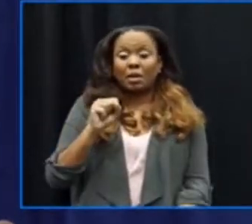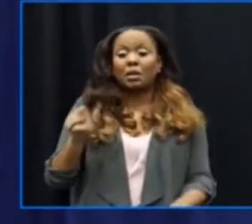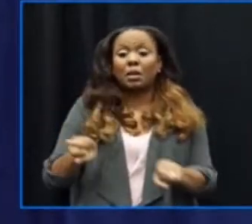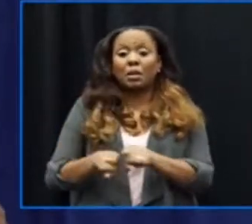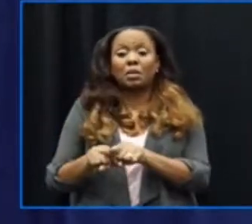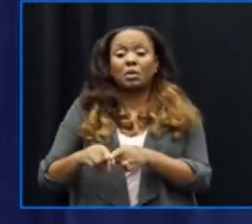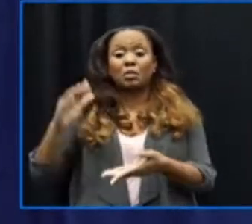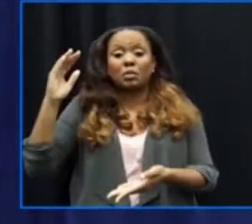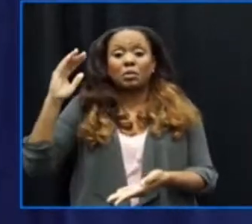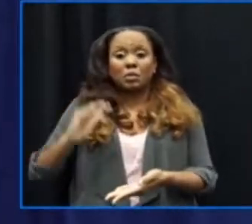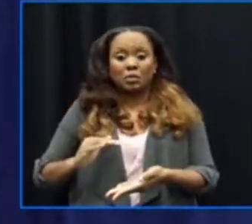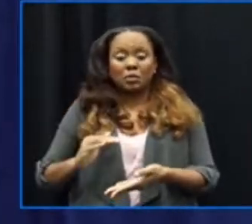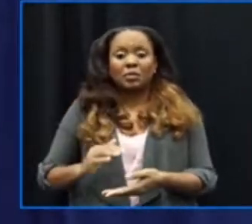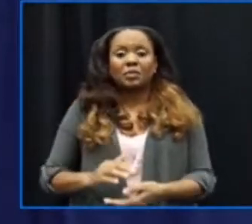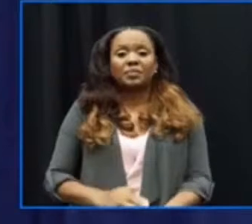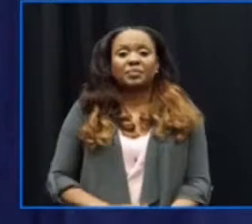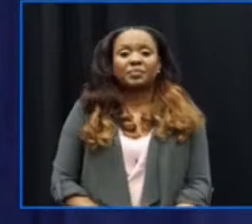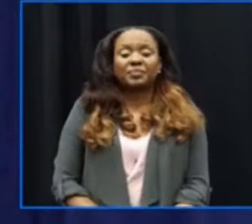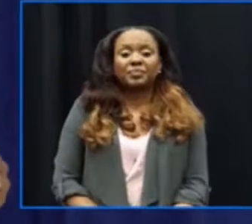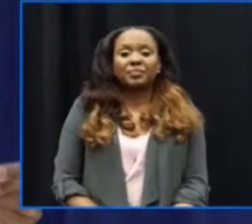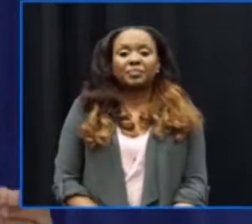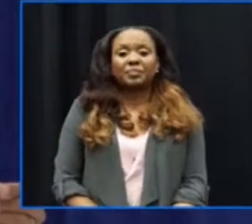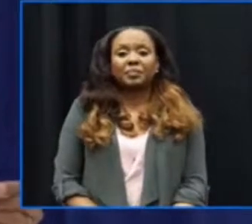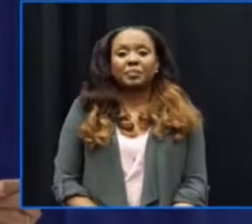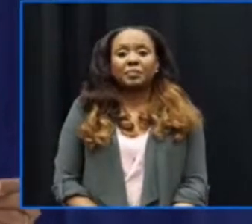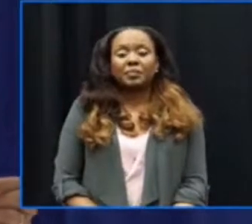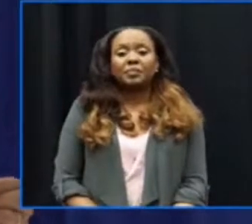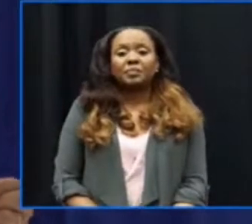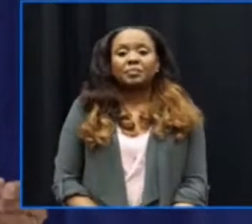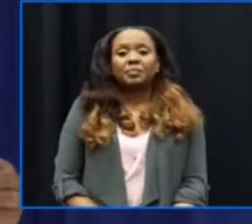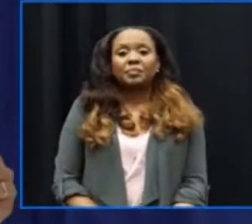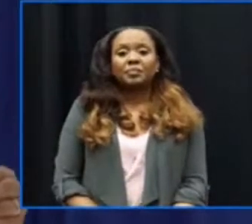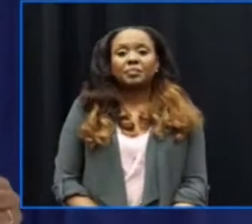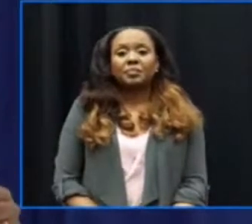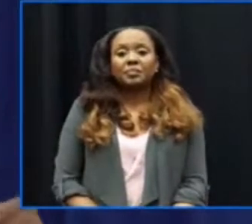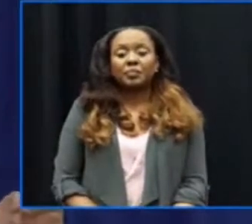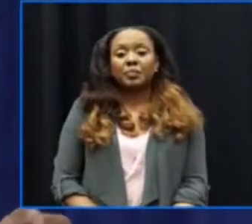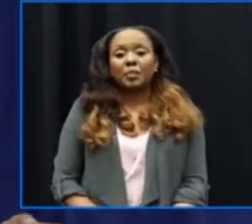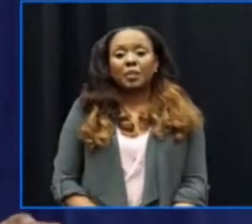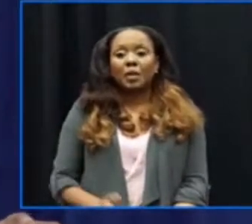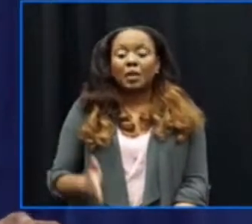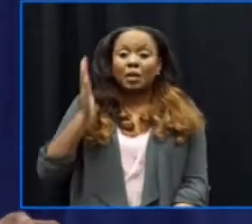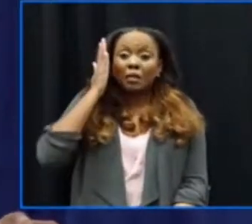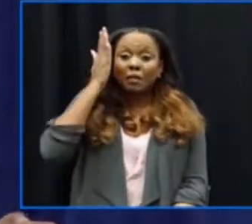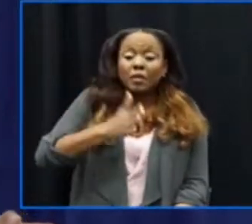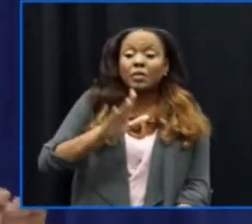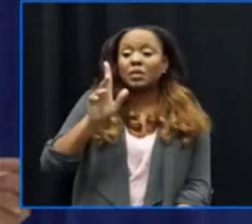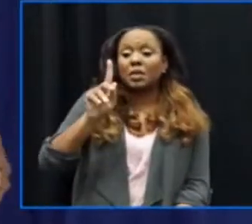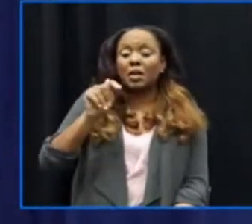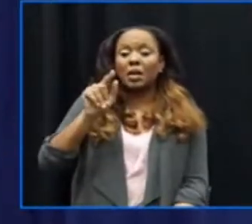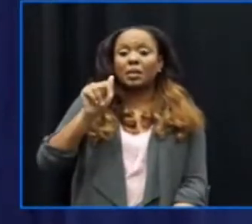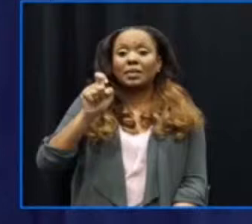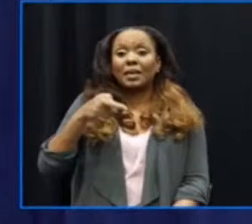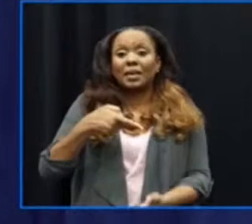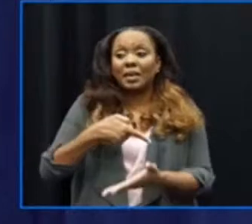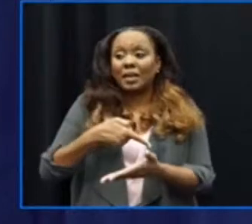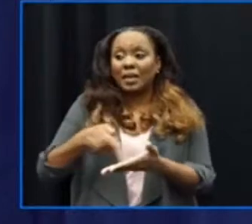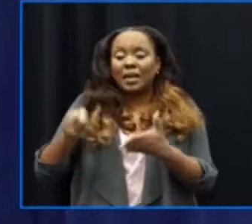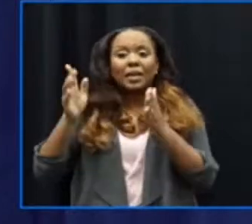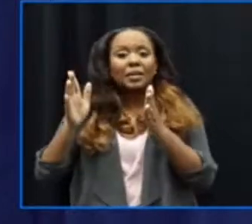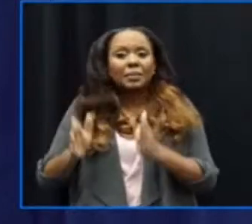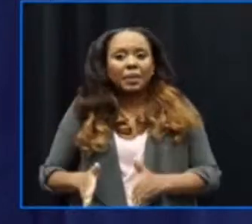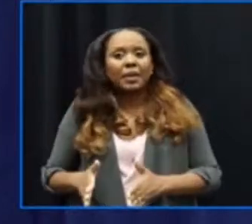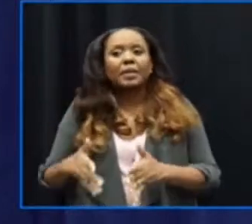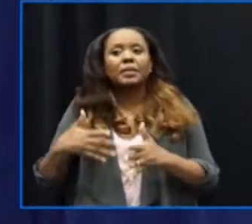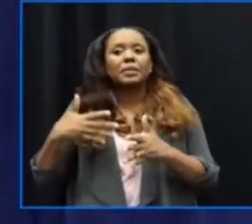billion. And in so doing, future taxpayers were saved $1 billion. And so while debt